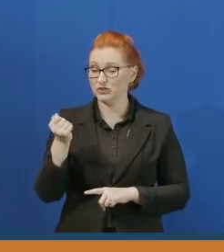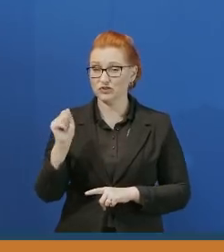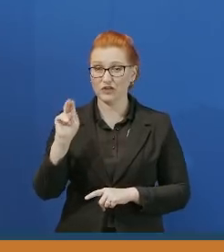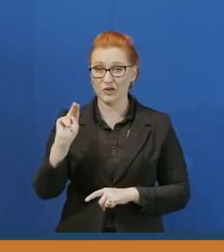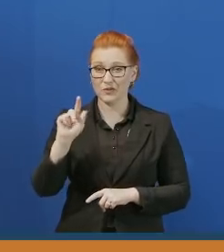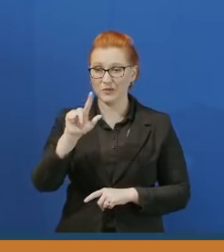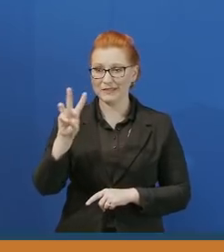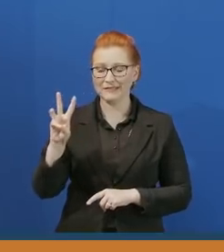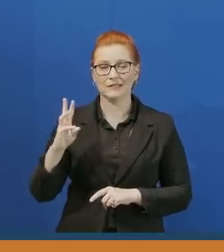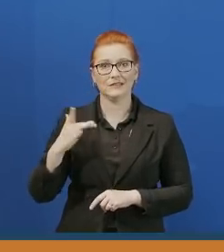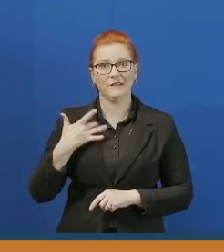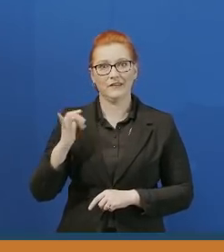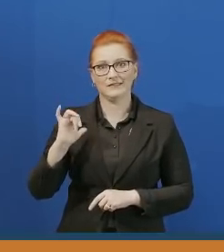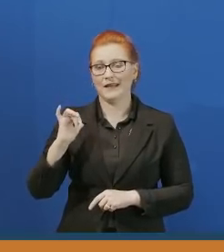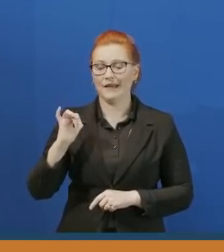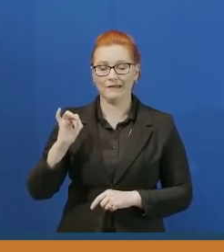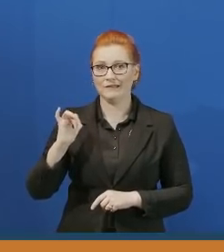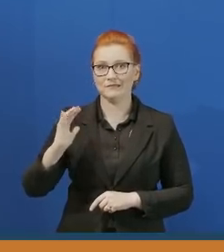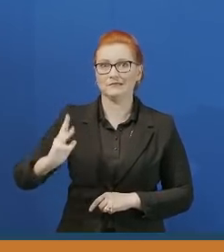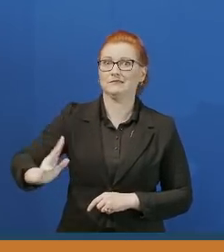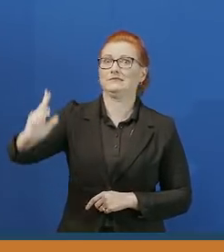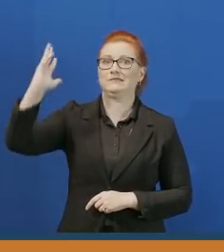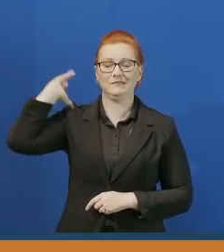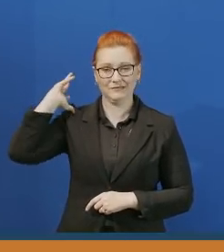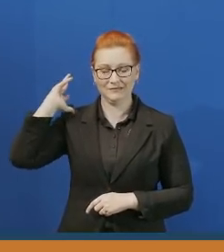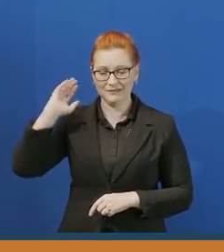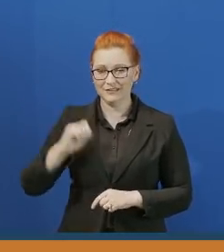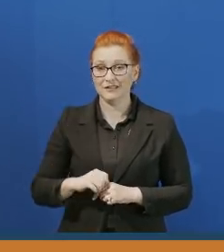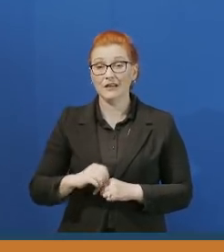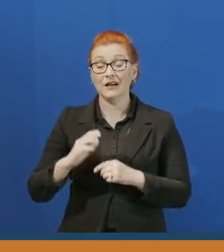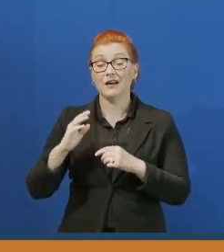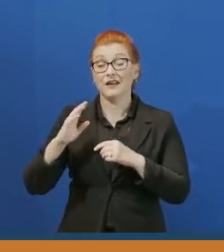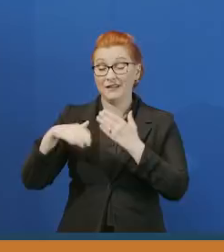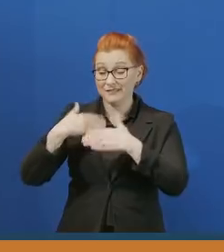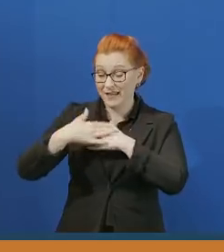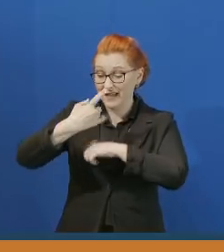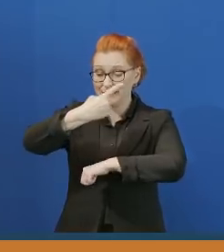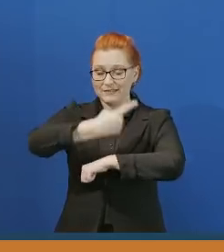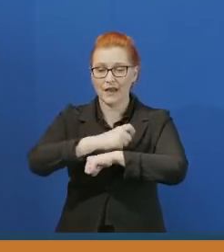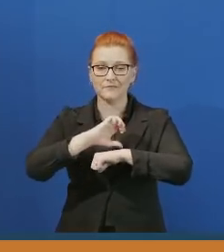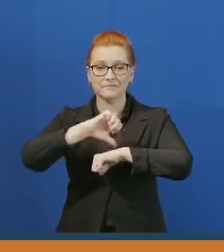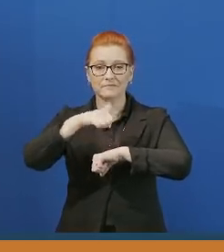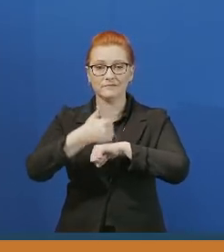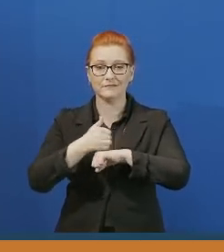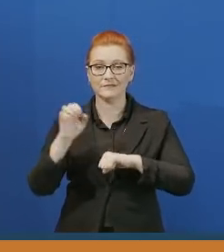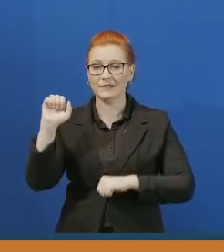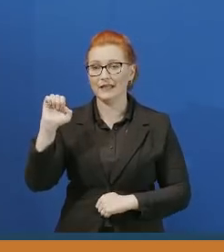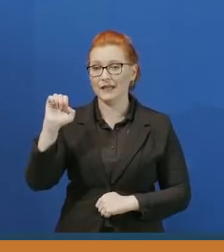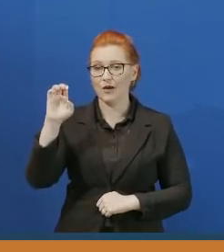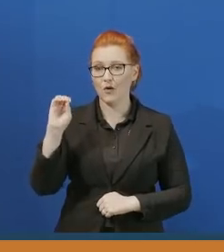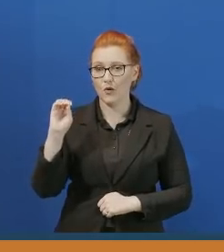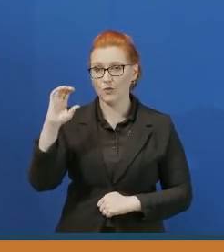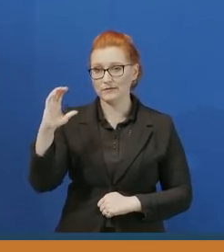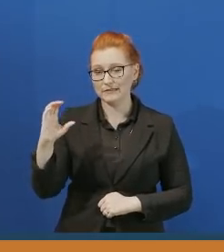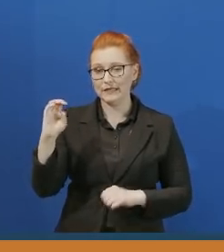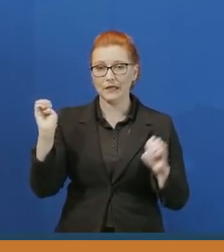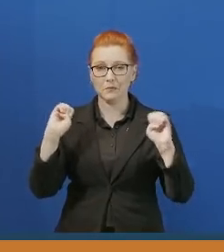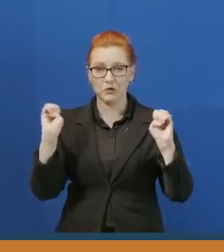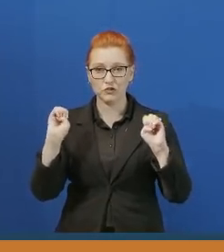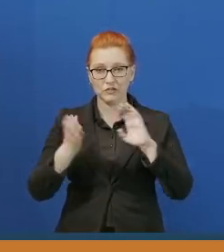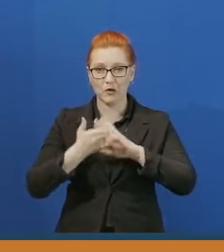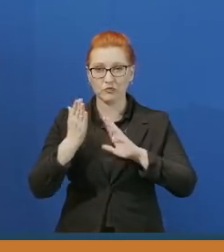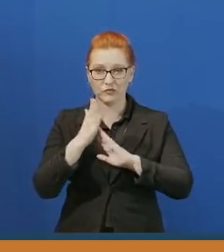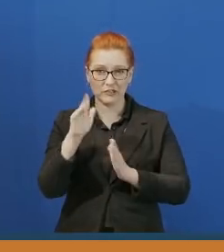ago. The next day, we set up the Emergency Operations Center, and you can see the decisions as they happened over